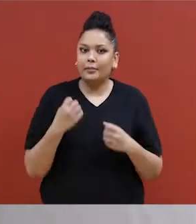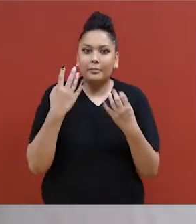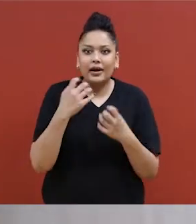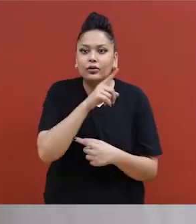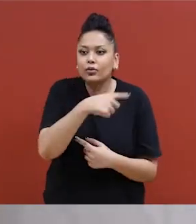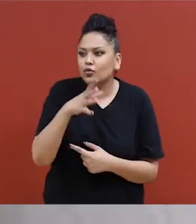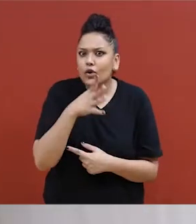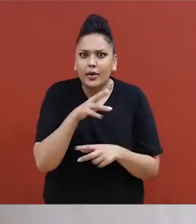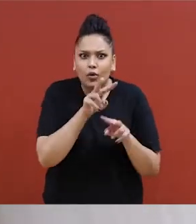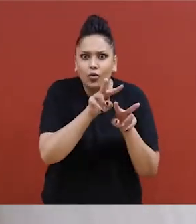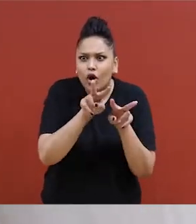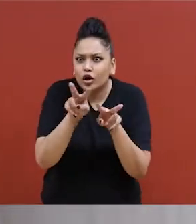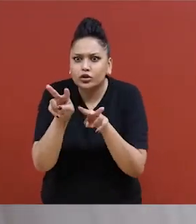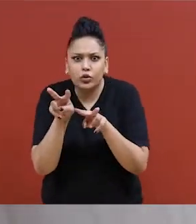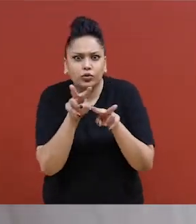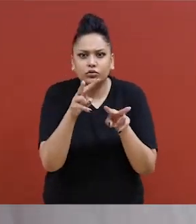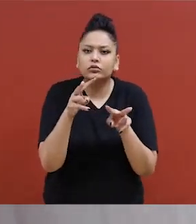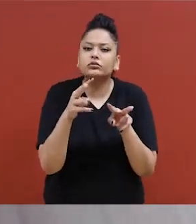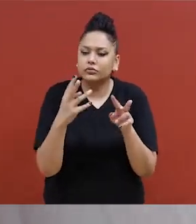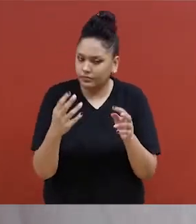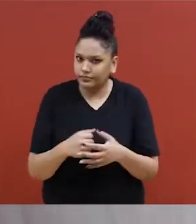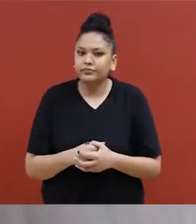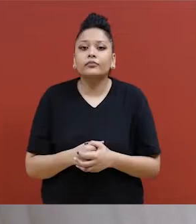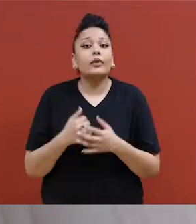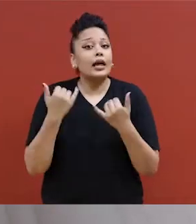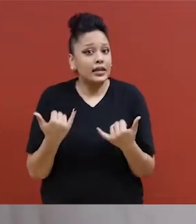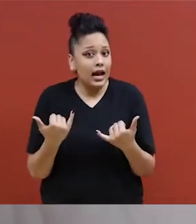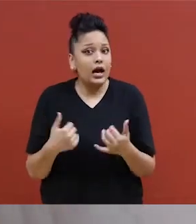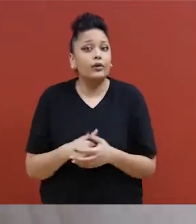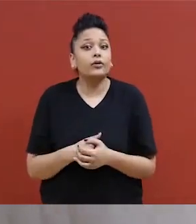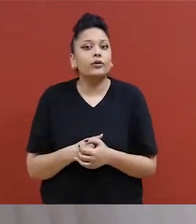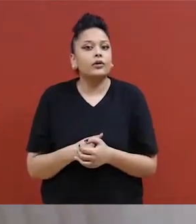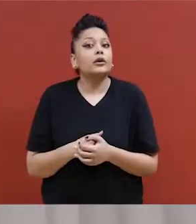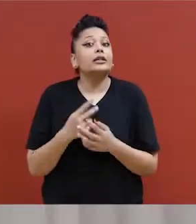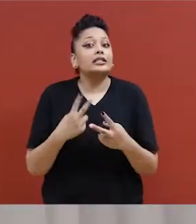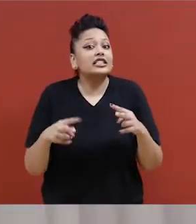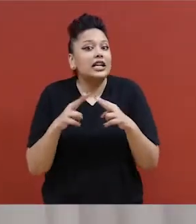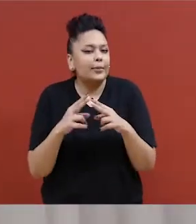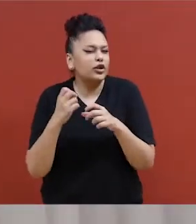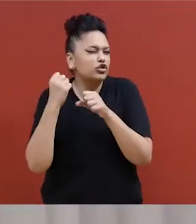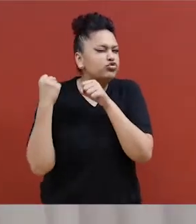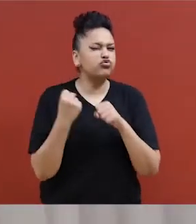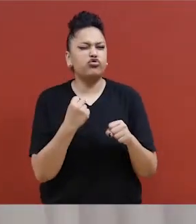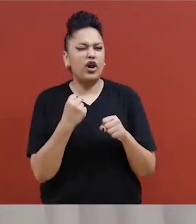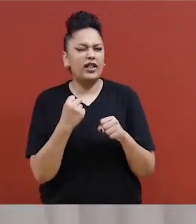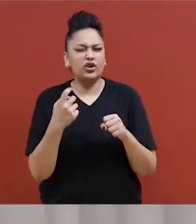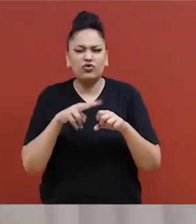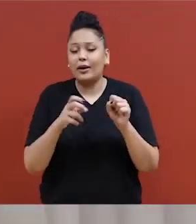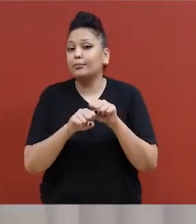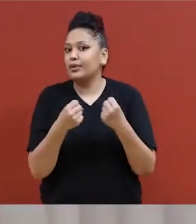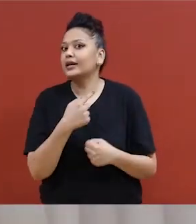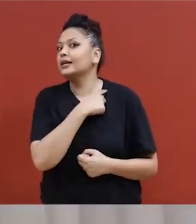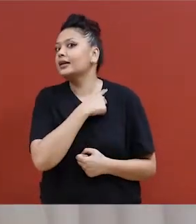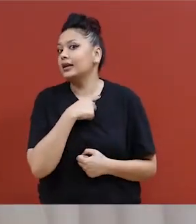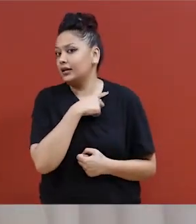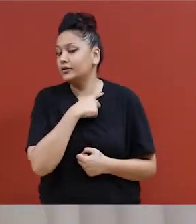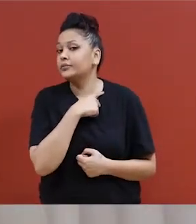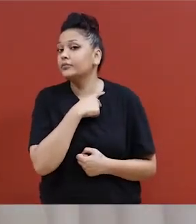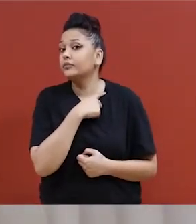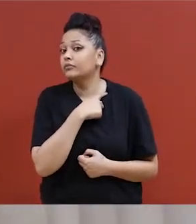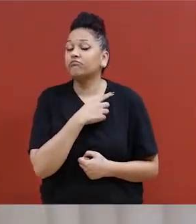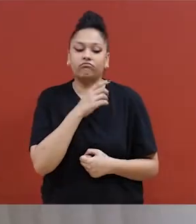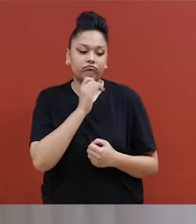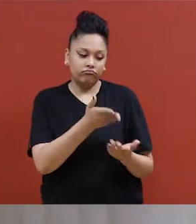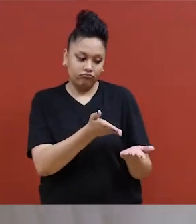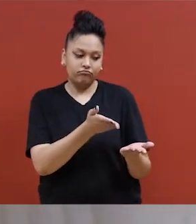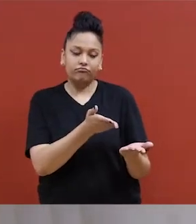Many women watching this have double the amount of strength necessary to break a collarbone. So watch that release